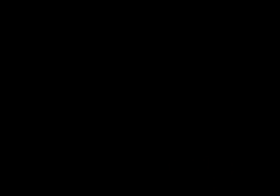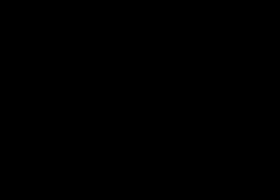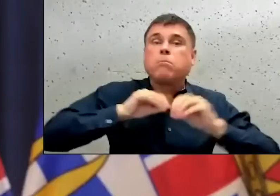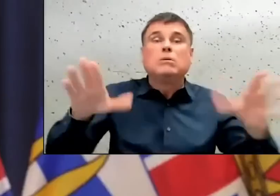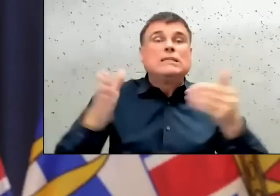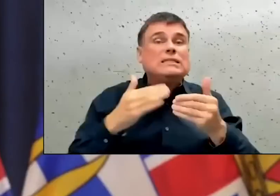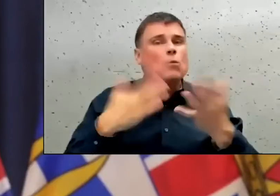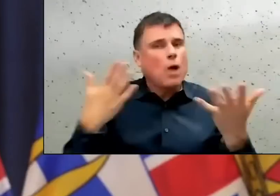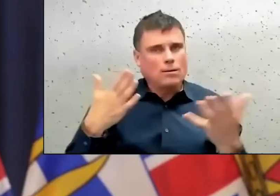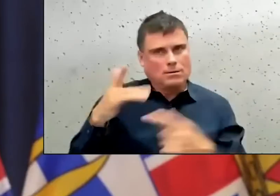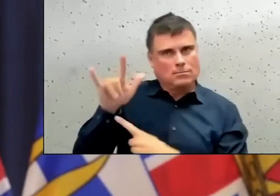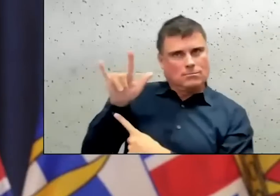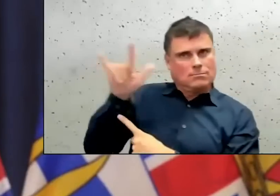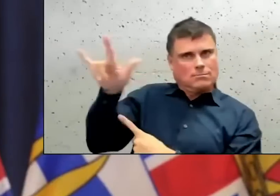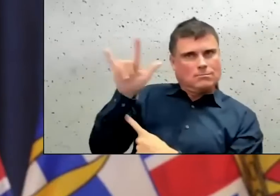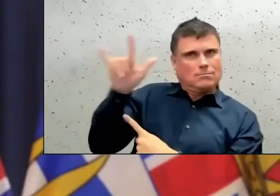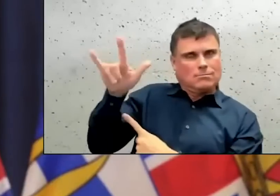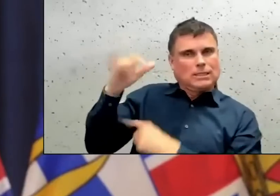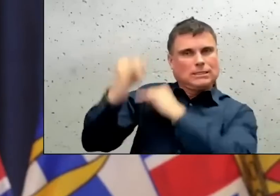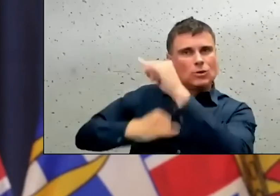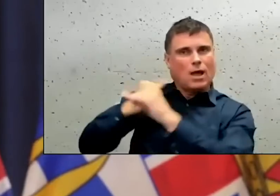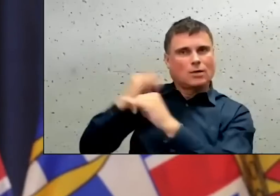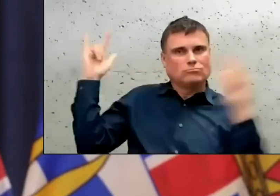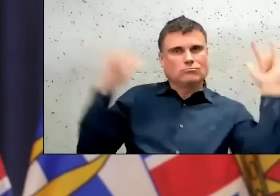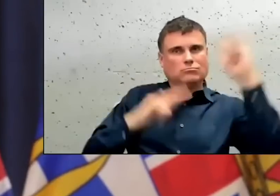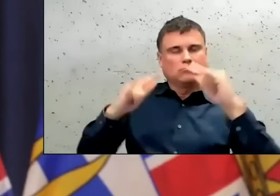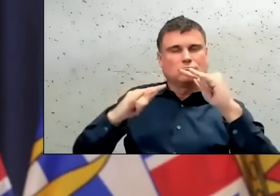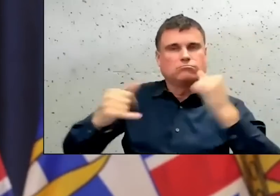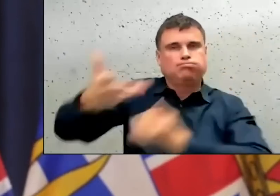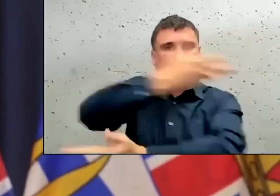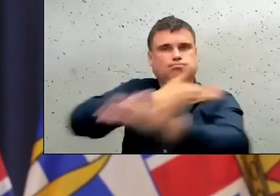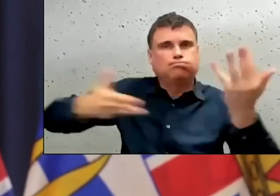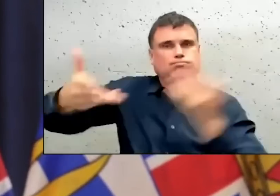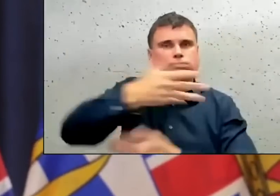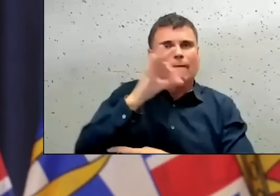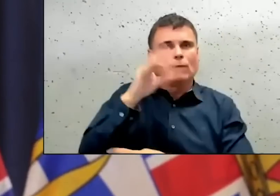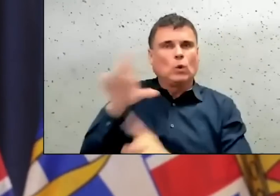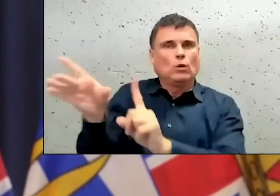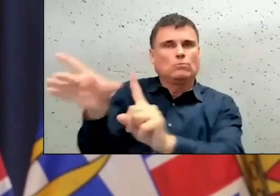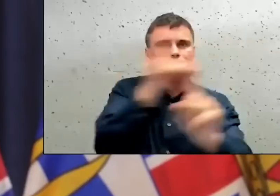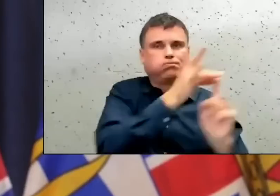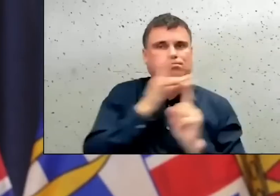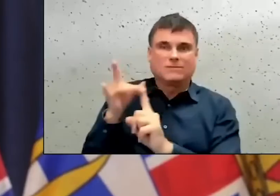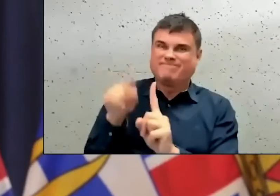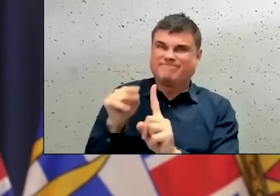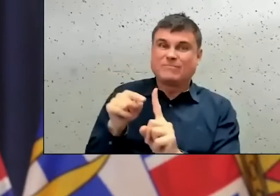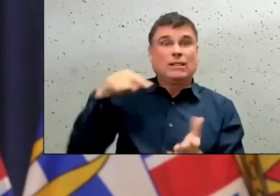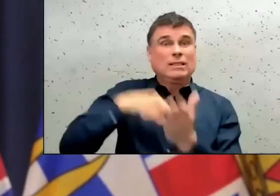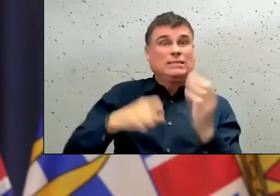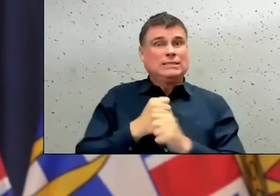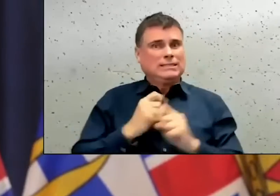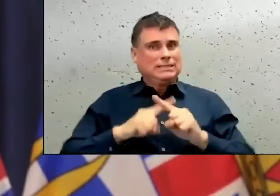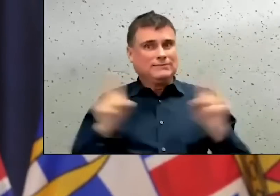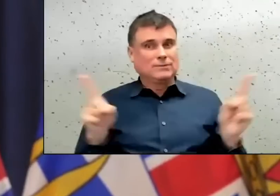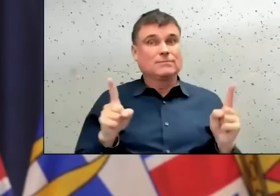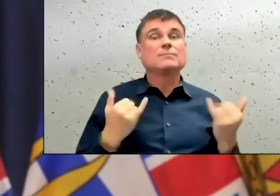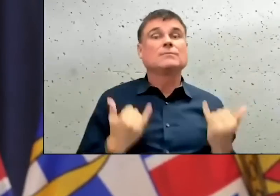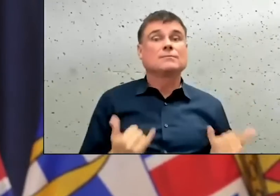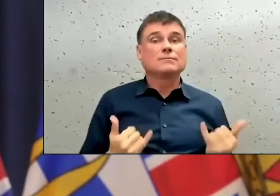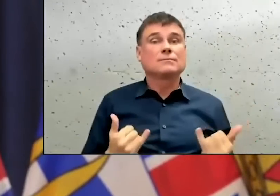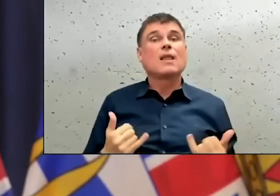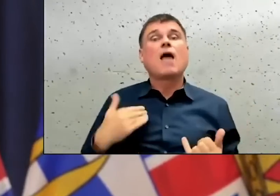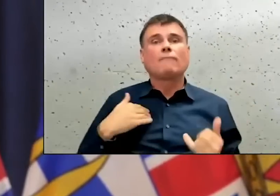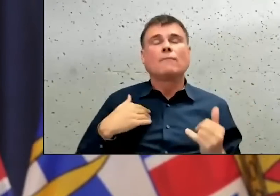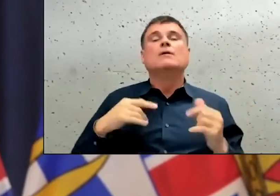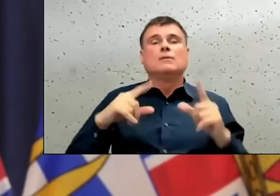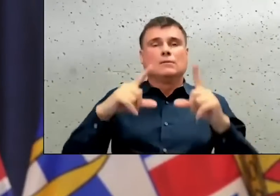how easy this new Delta strain spreads, but the BC vaccine card also allows us to spend more time with